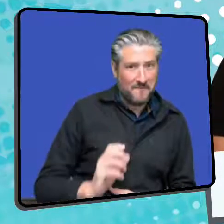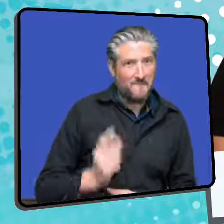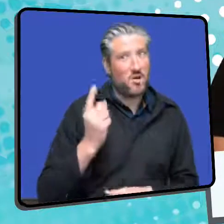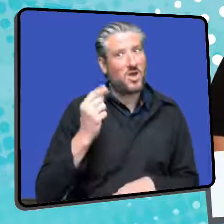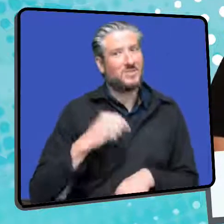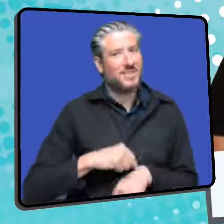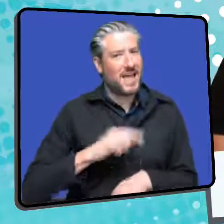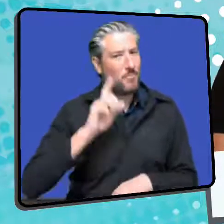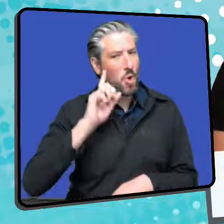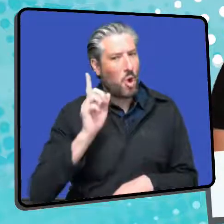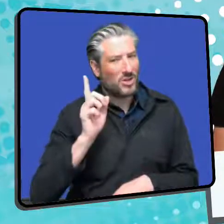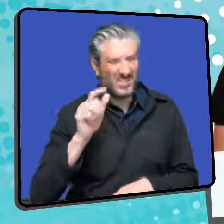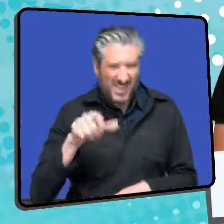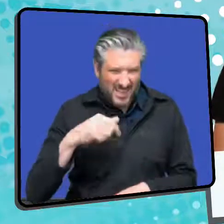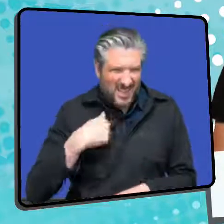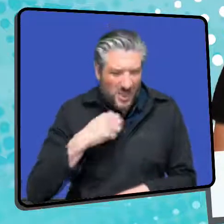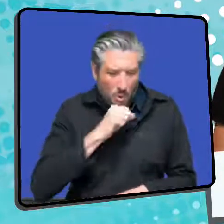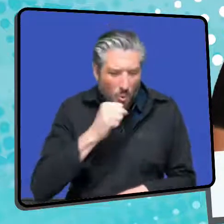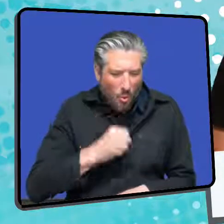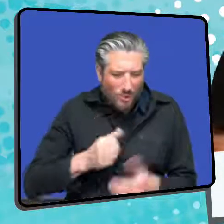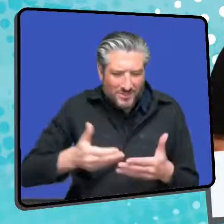I'm old.